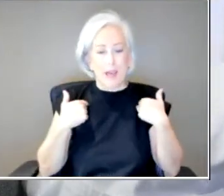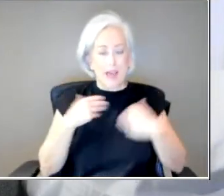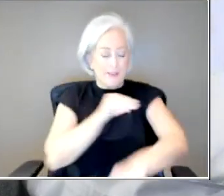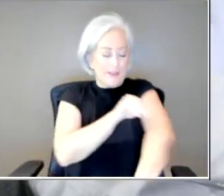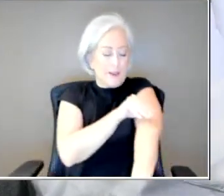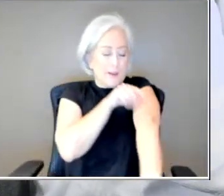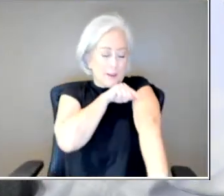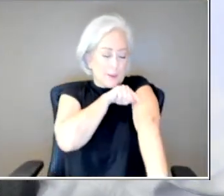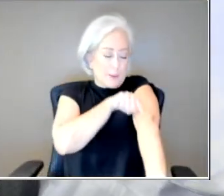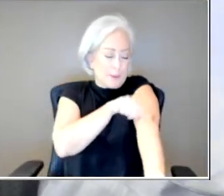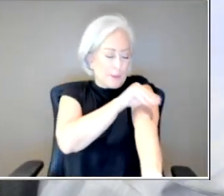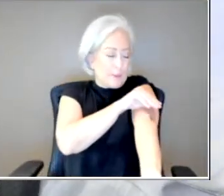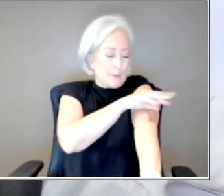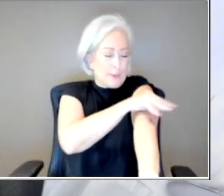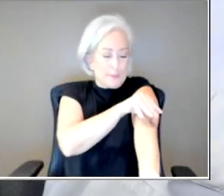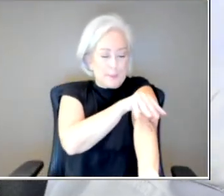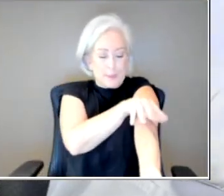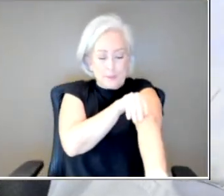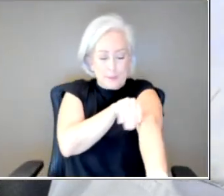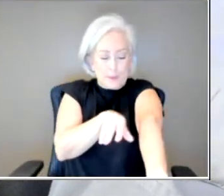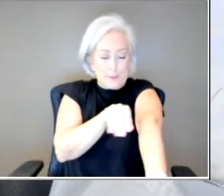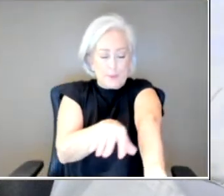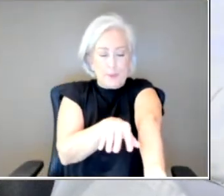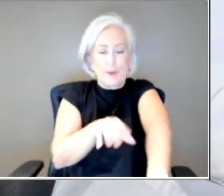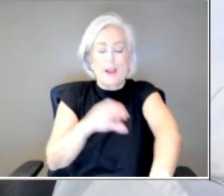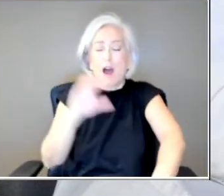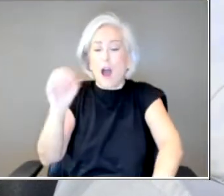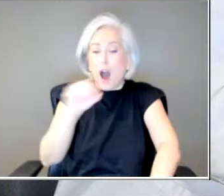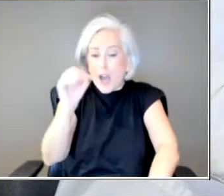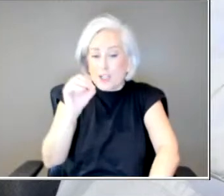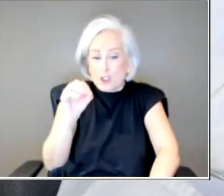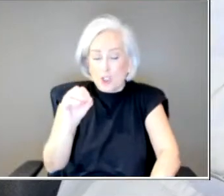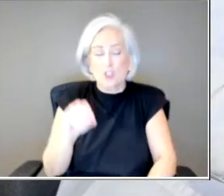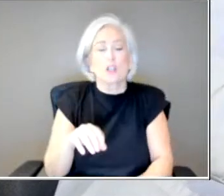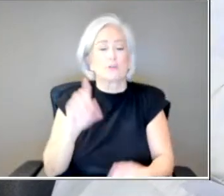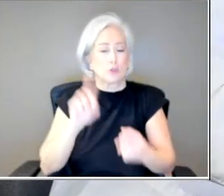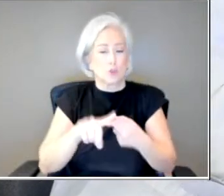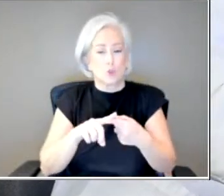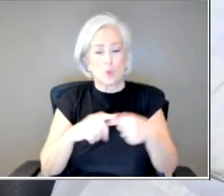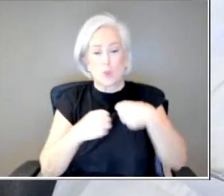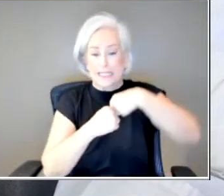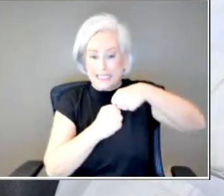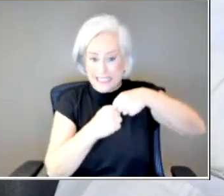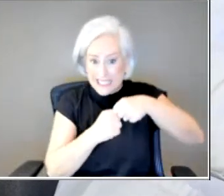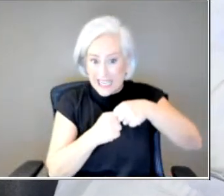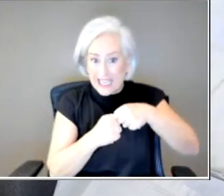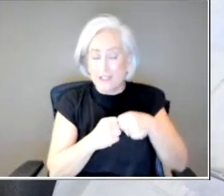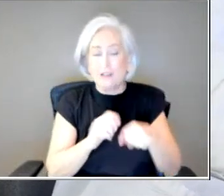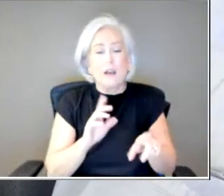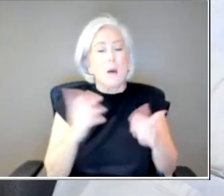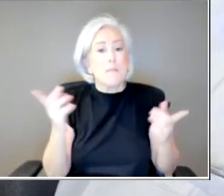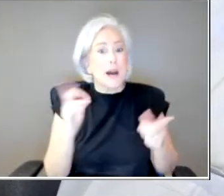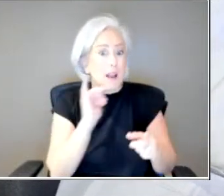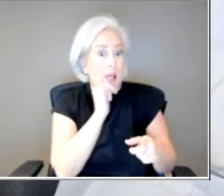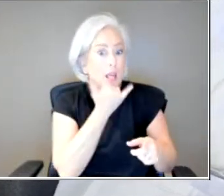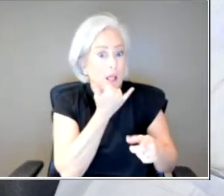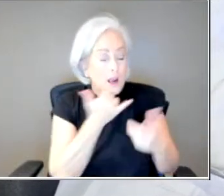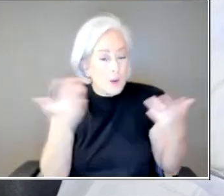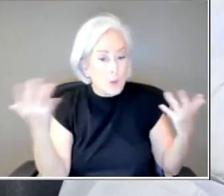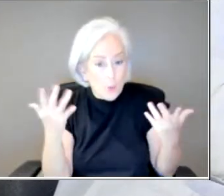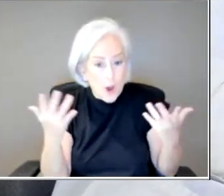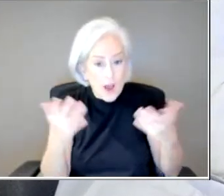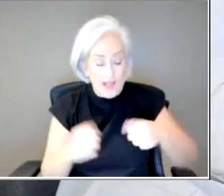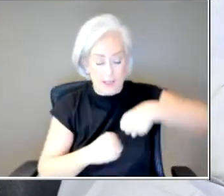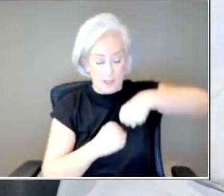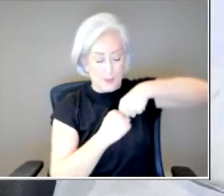around the knee. What's abnormal is, as you see this contrast go in, you'll see this kind of puff of smoke or kind of cloudy appearance here on